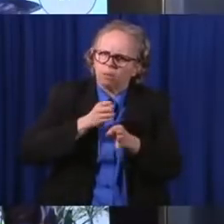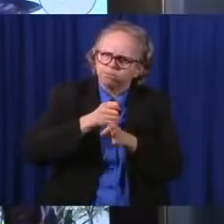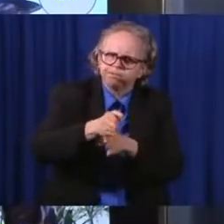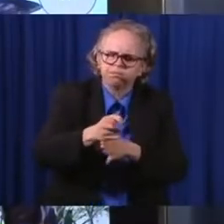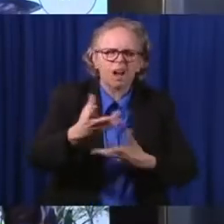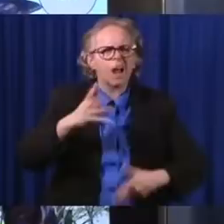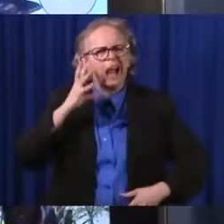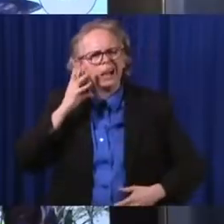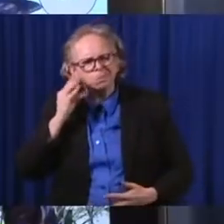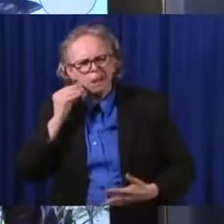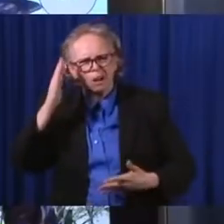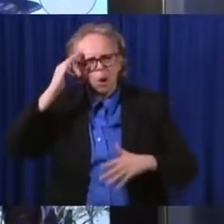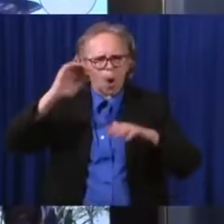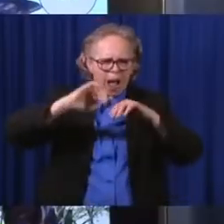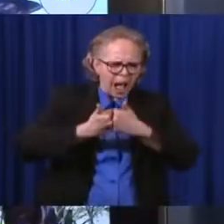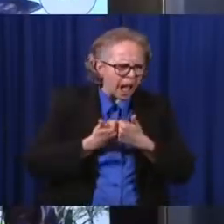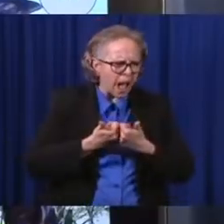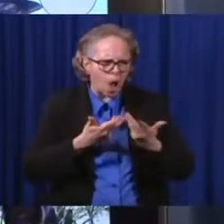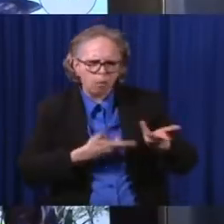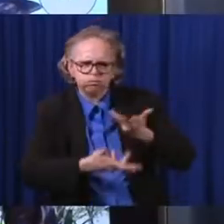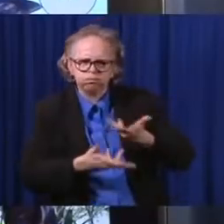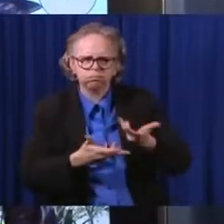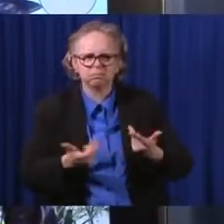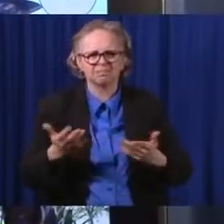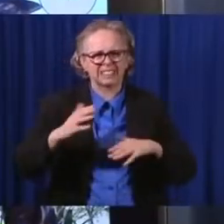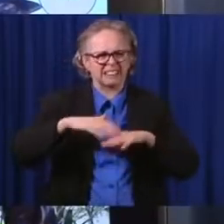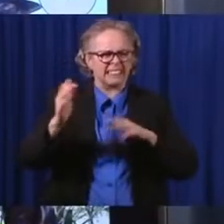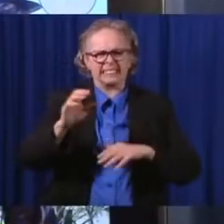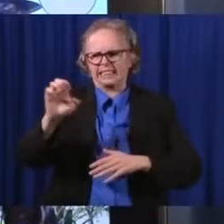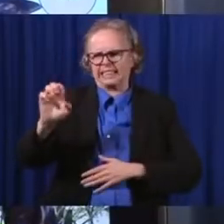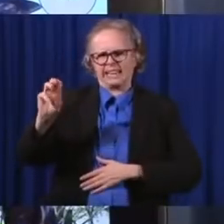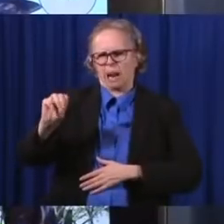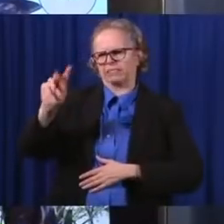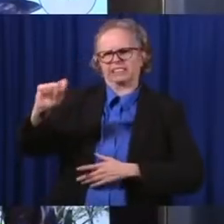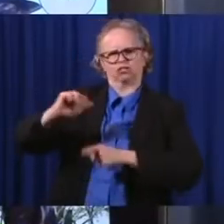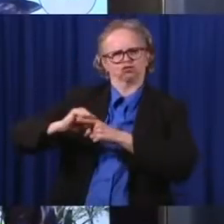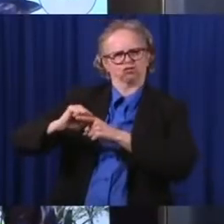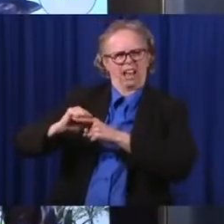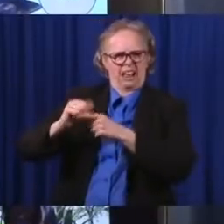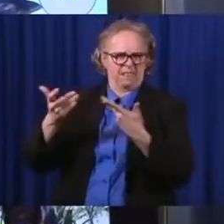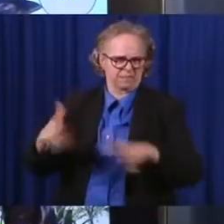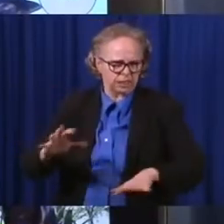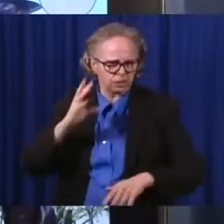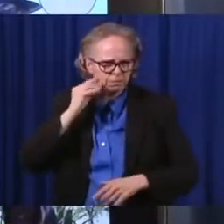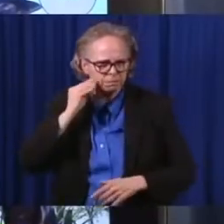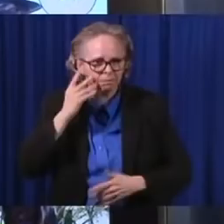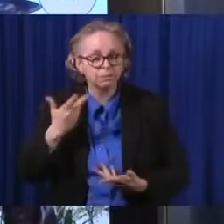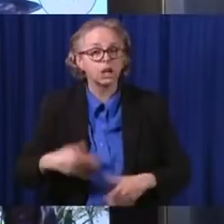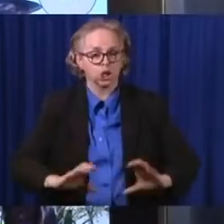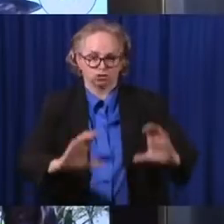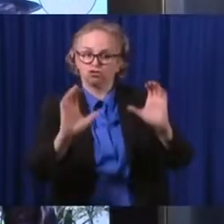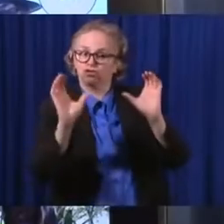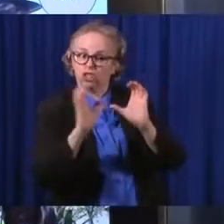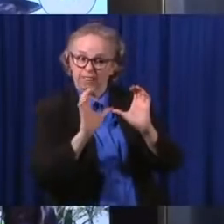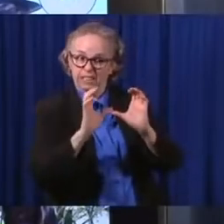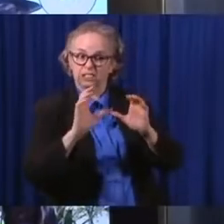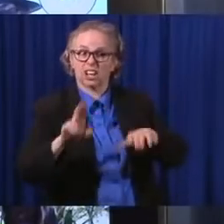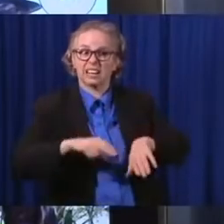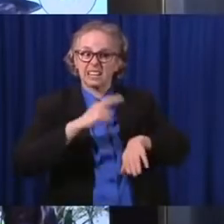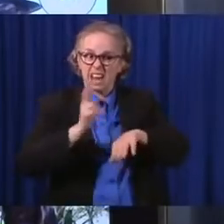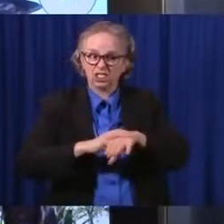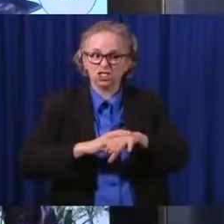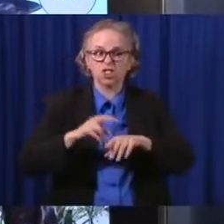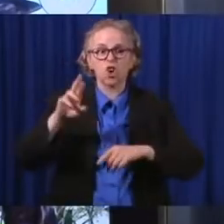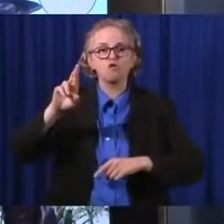on that team is someone who's at least an EMT certified in the National Registry. In fact, our officer in charge of all these